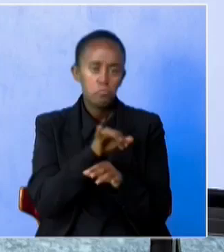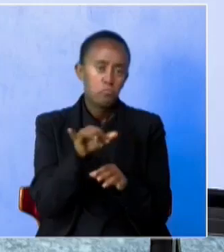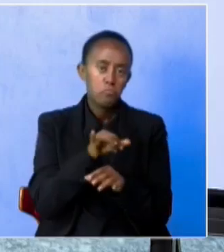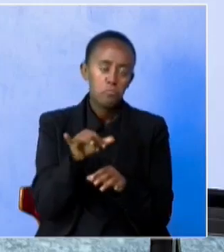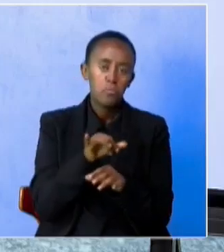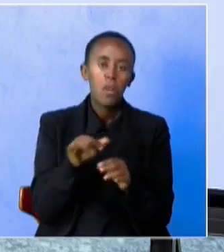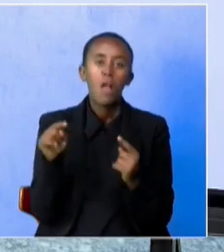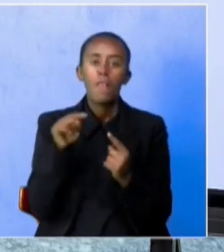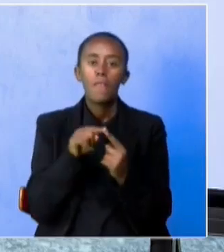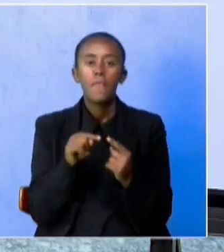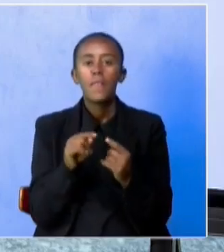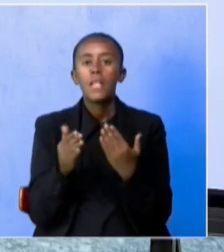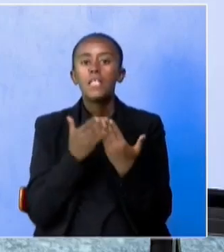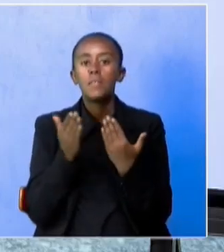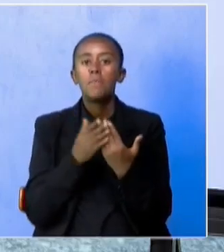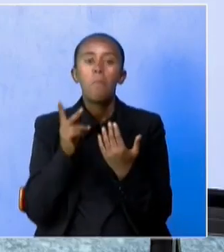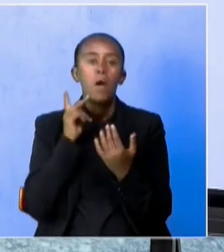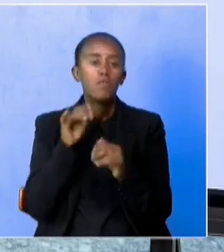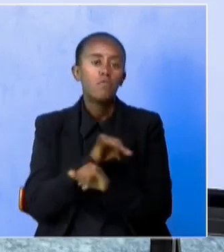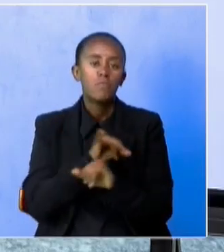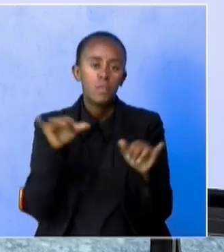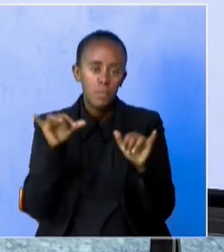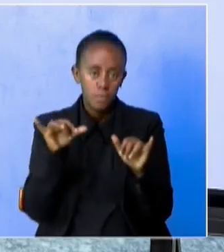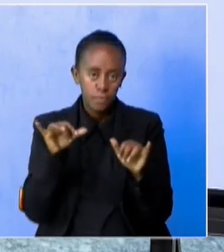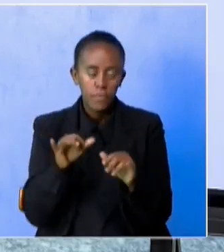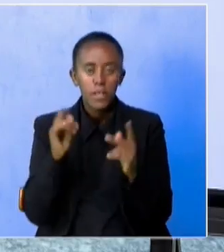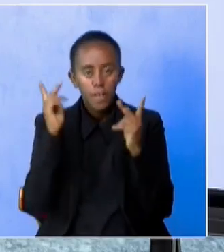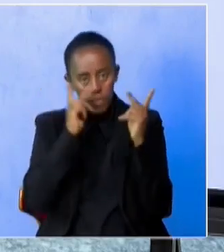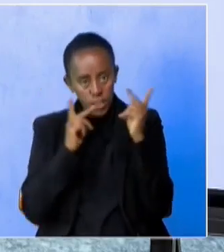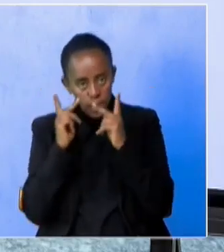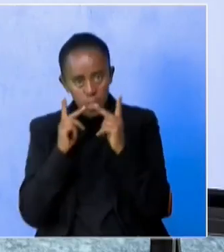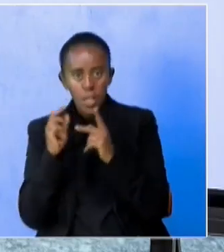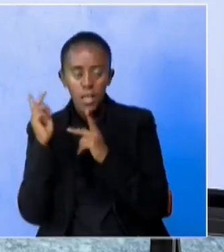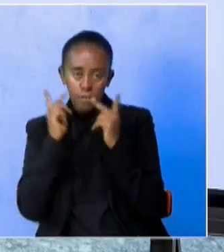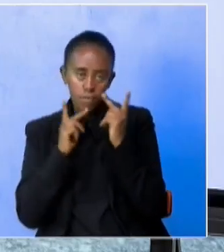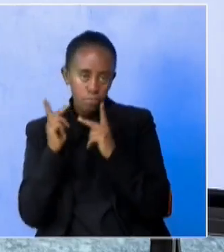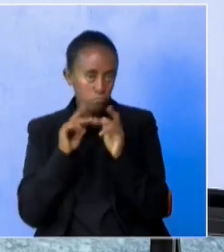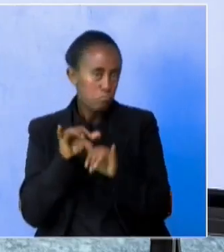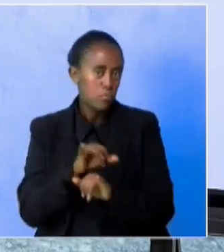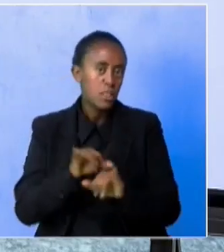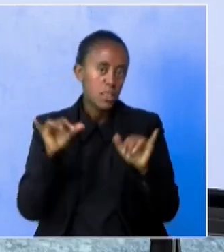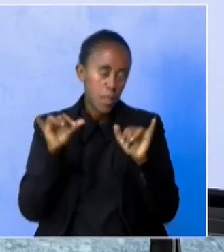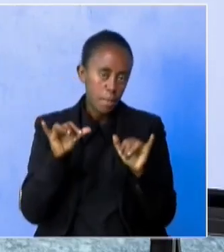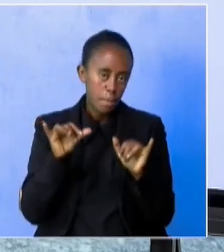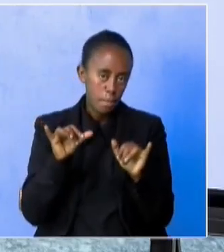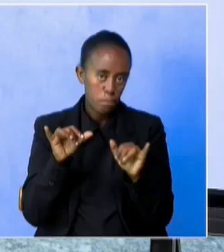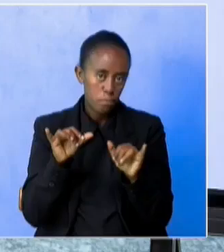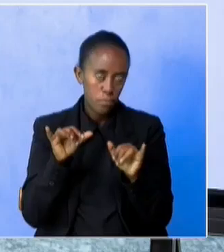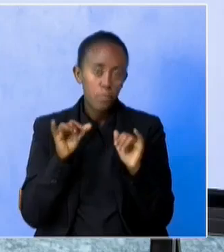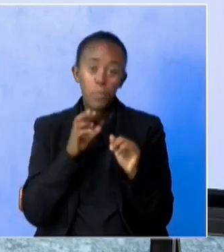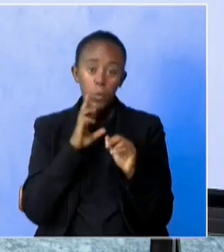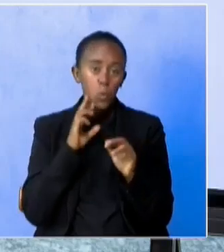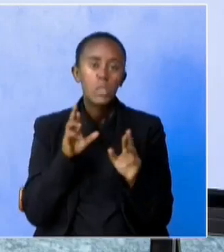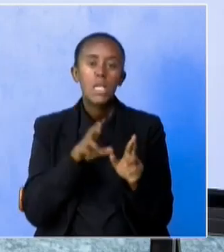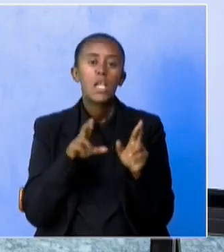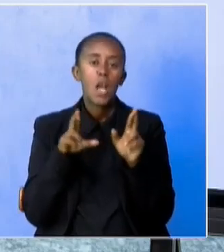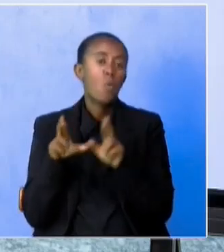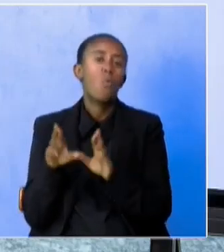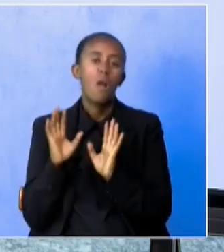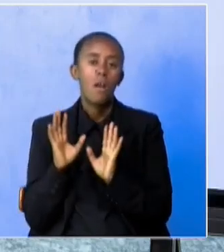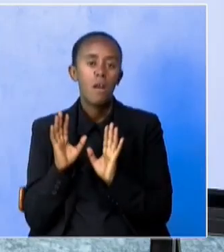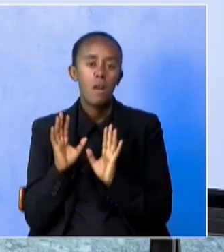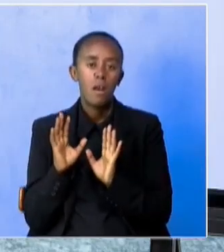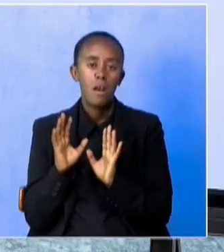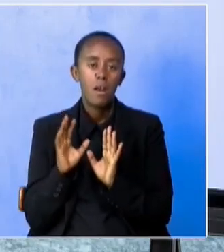form. Visited and then visited. It is the same. Since it is regular, it doesn't change form after its simple